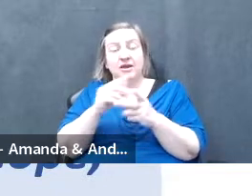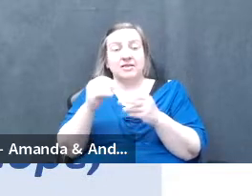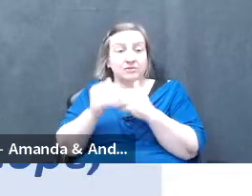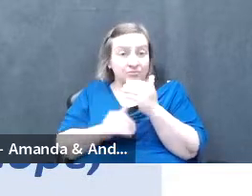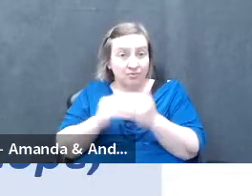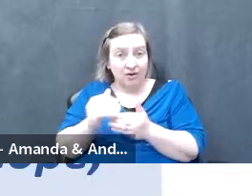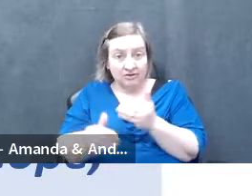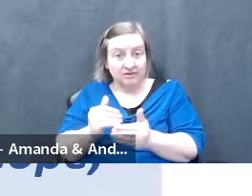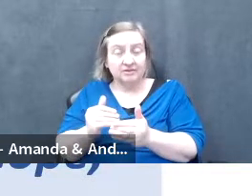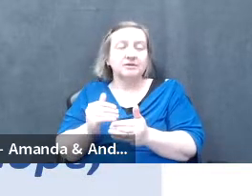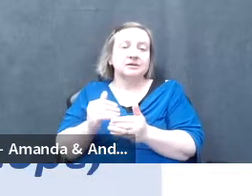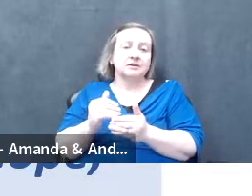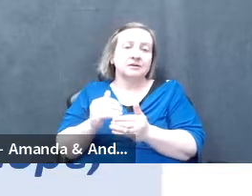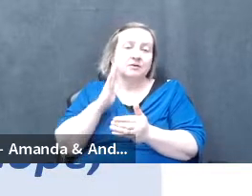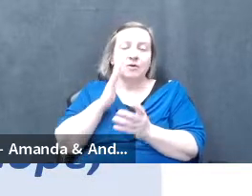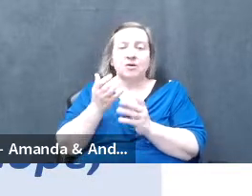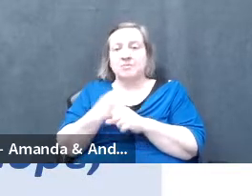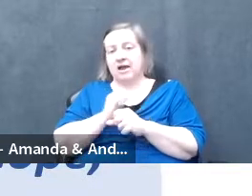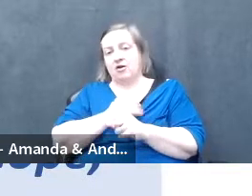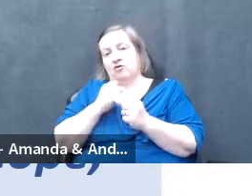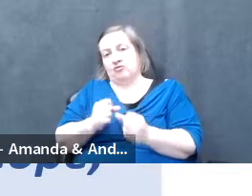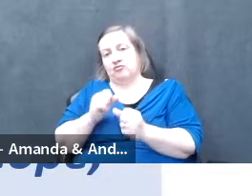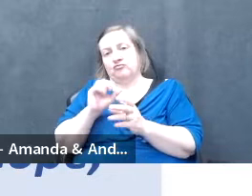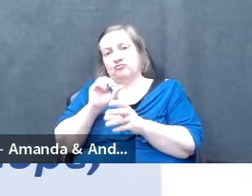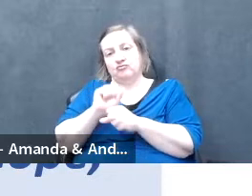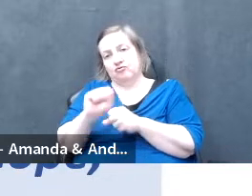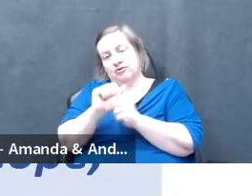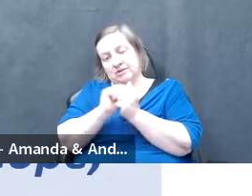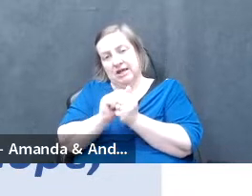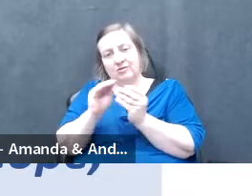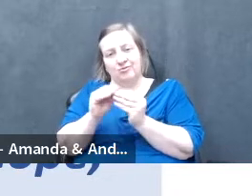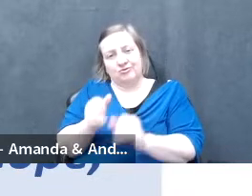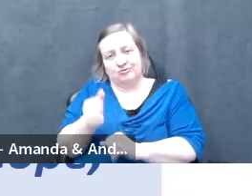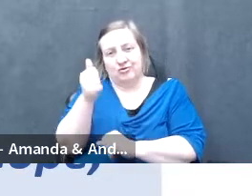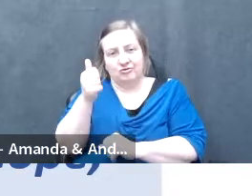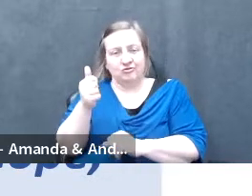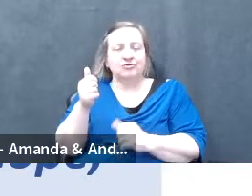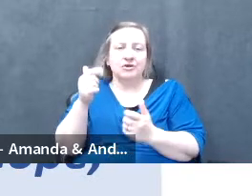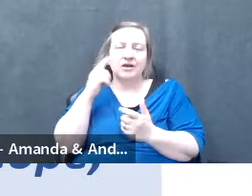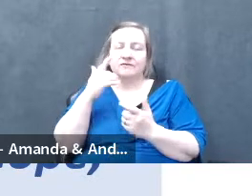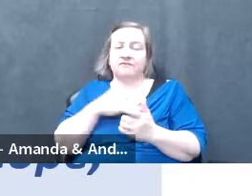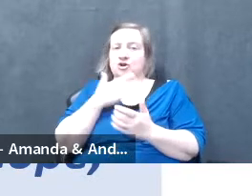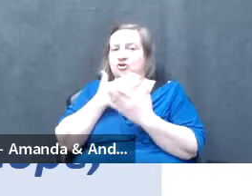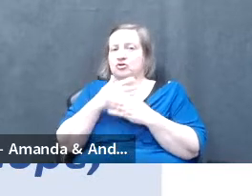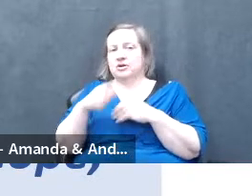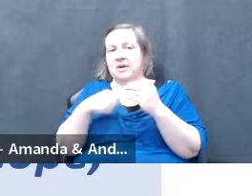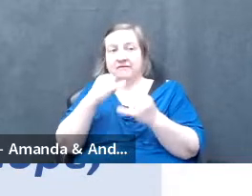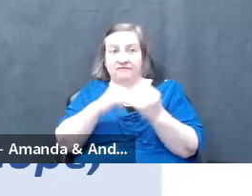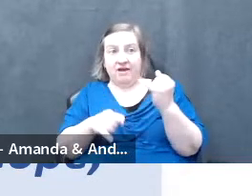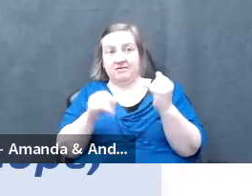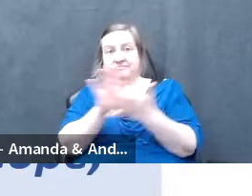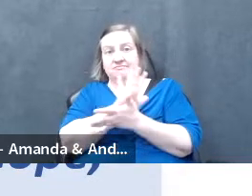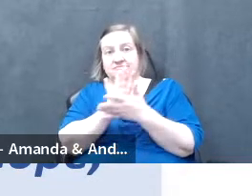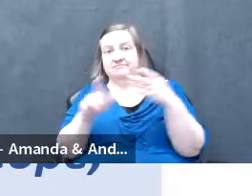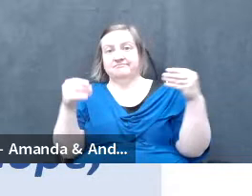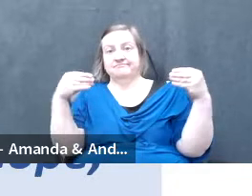us there is strengthening our work together. So, and I feel really good about the final product as well.